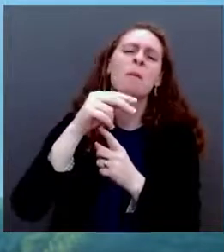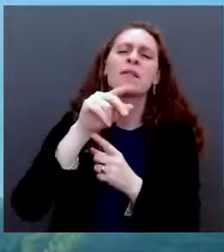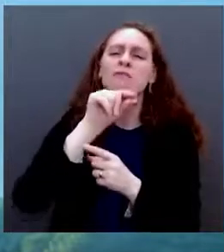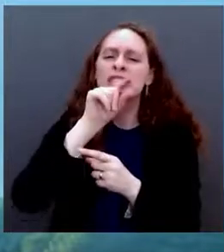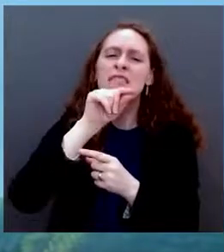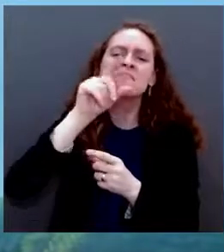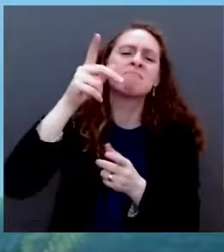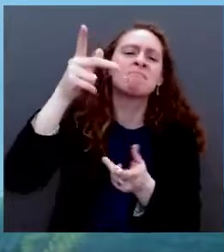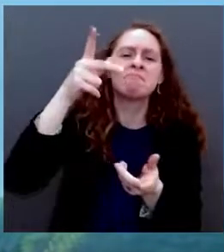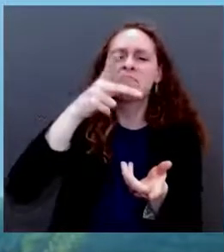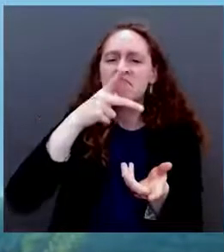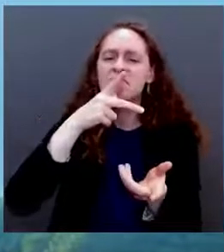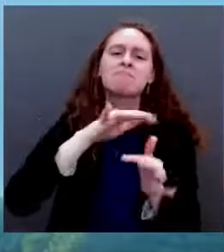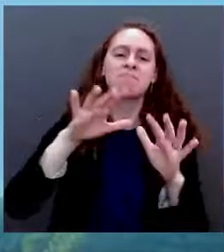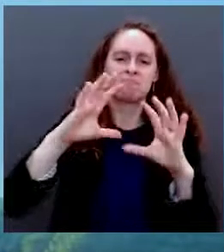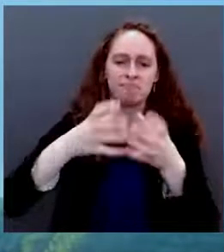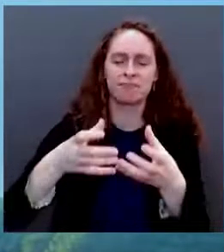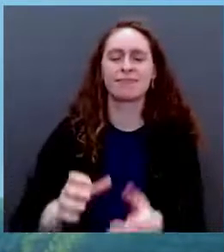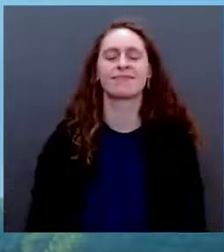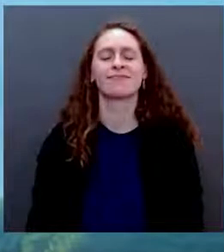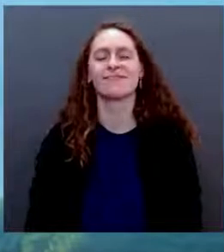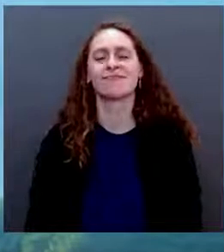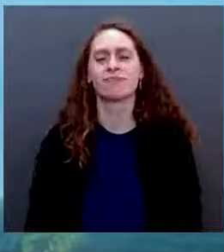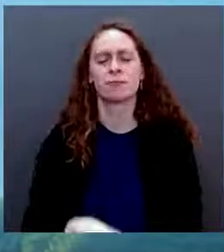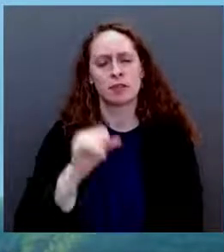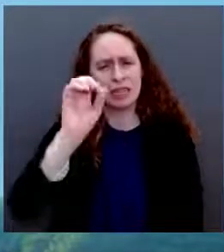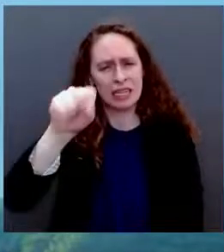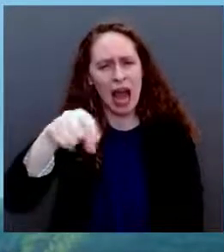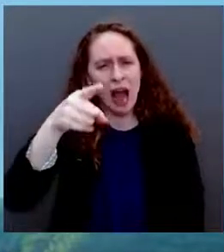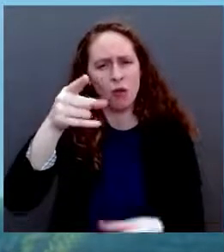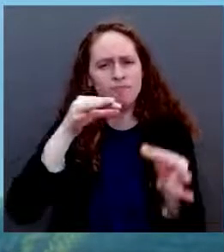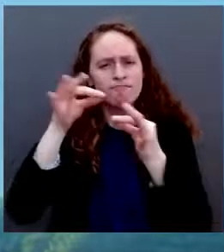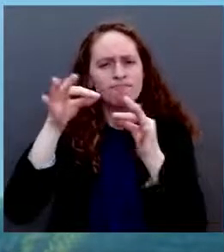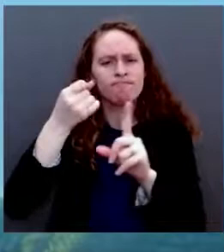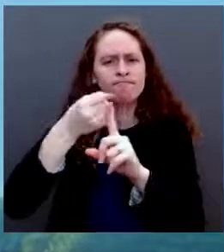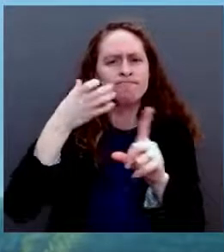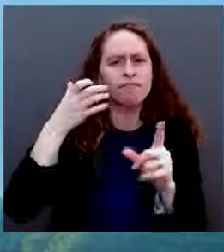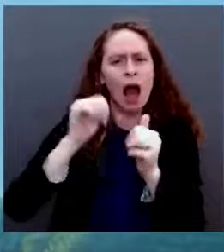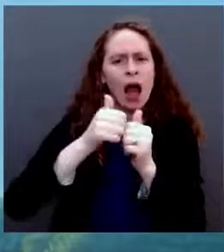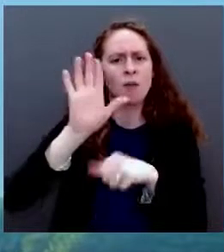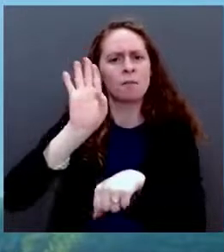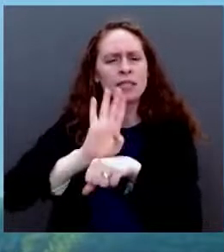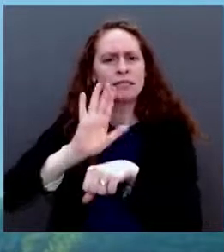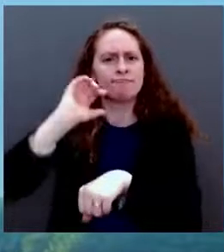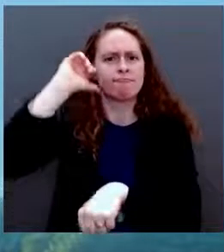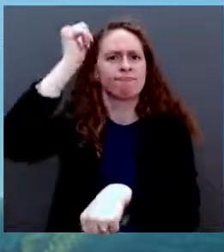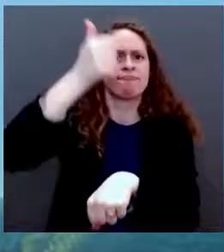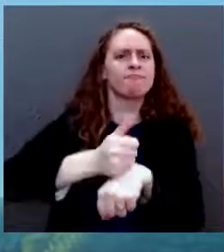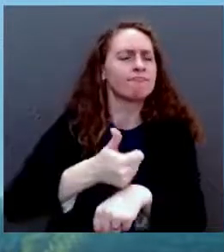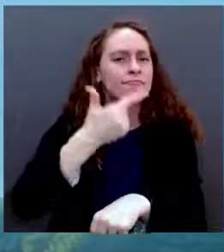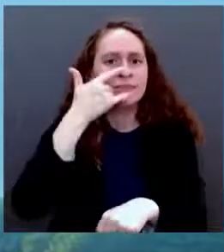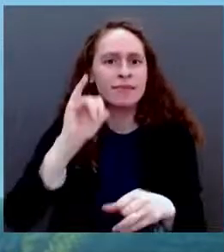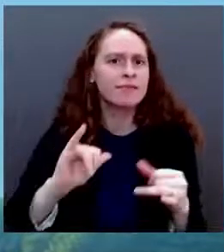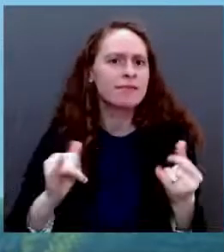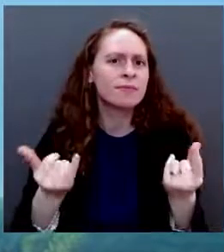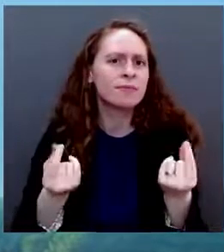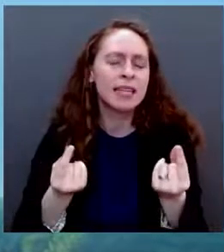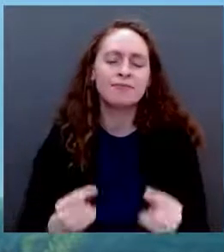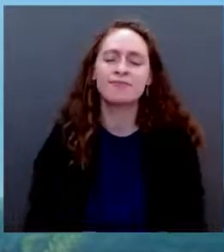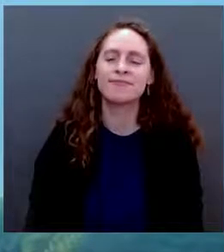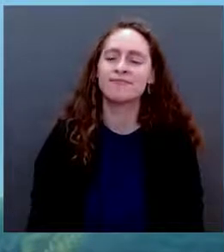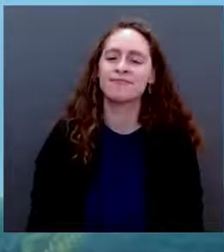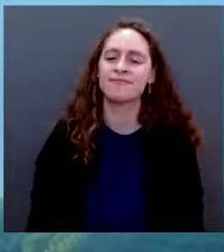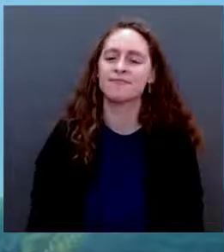company? Yes, thank you. And as a 6th generational farmer, I